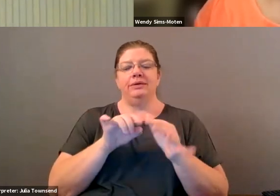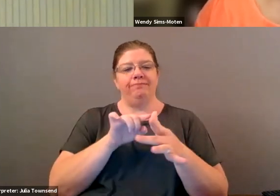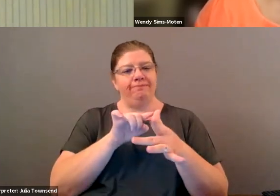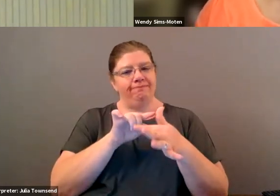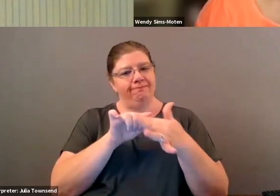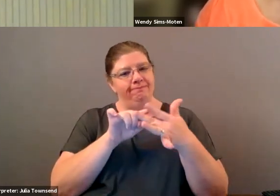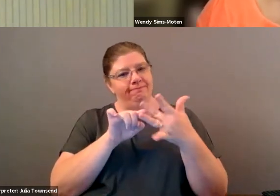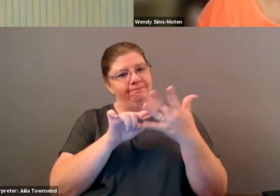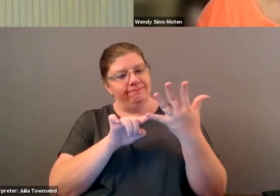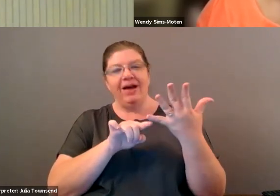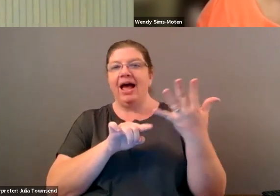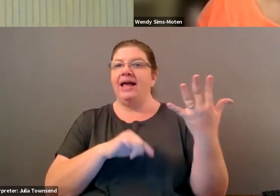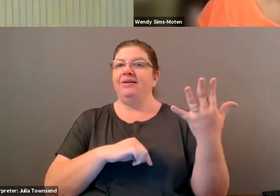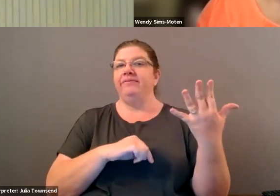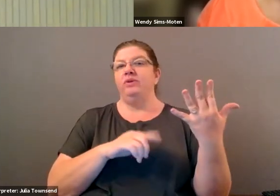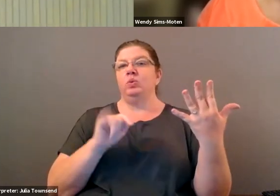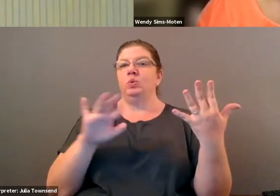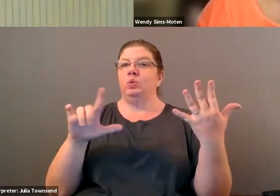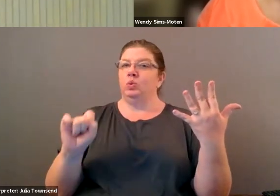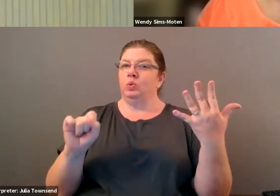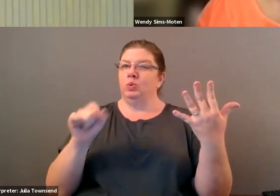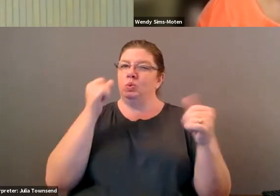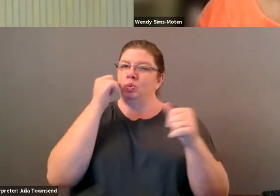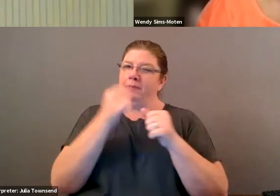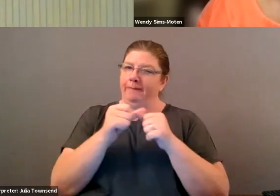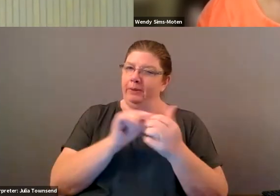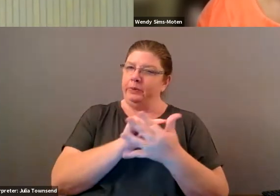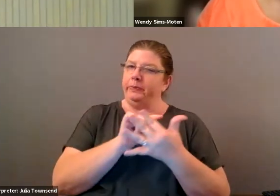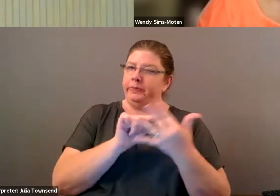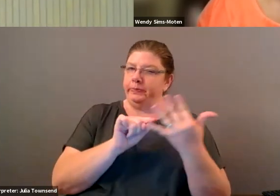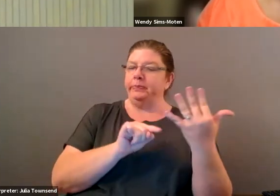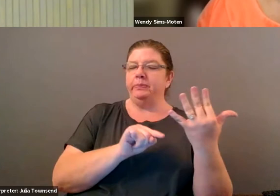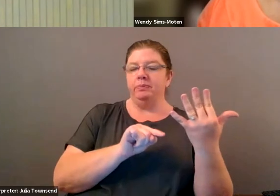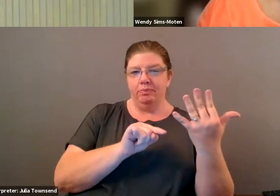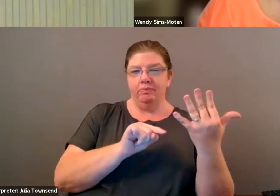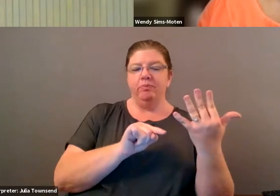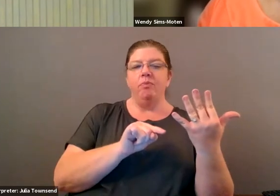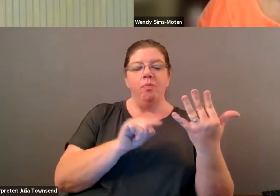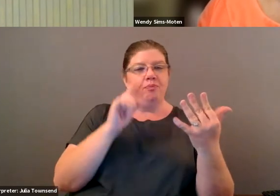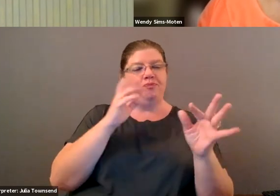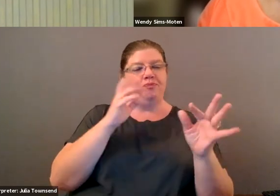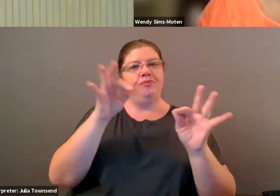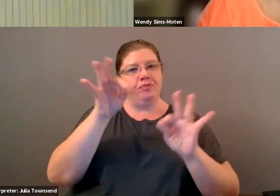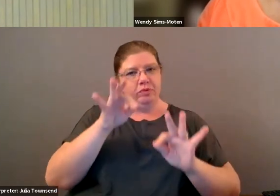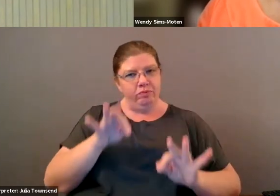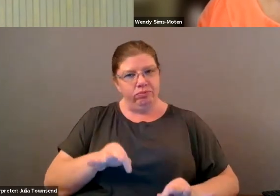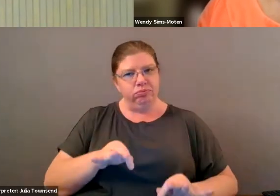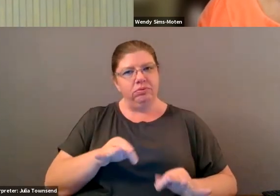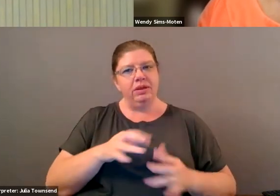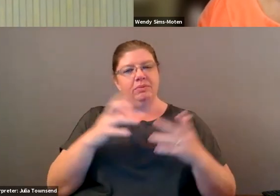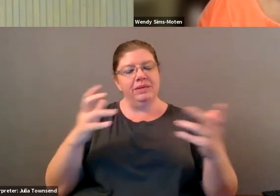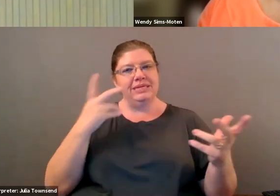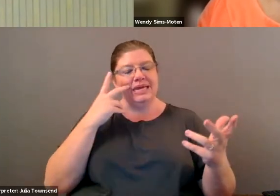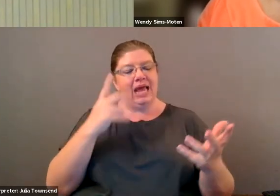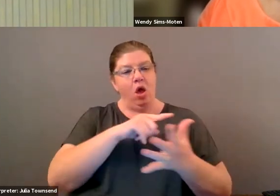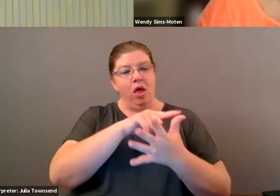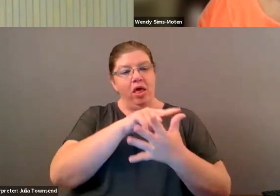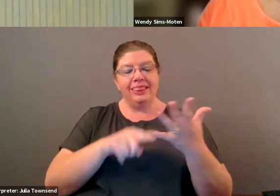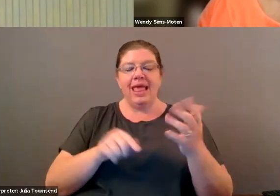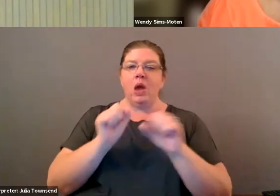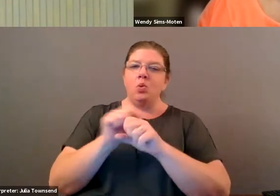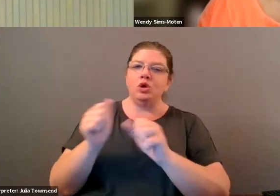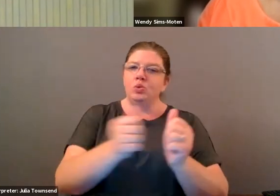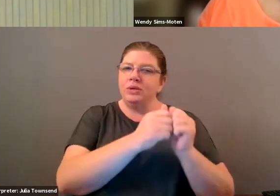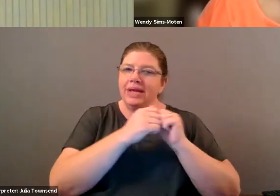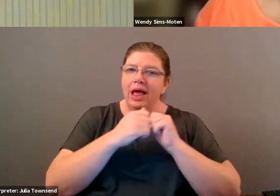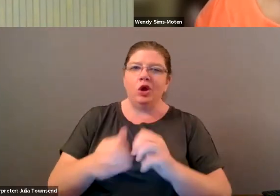five tools in mind, because they are, you know, when you simplify them that much, we see how they work together and how important it is.